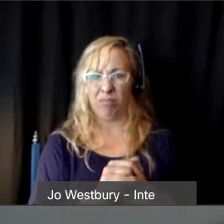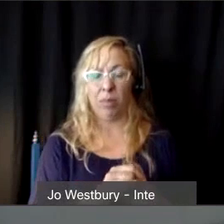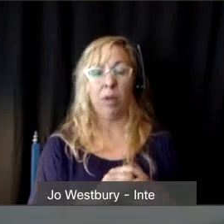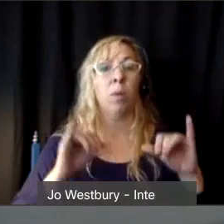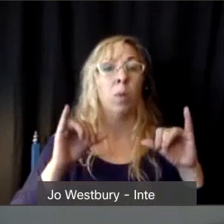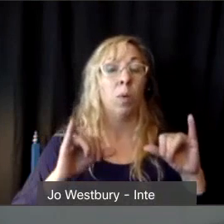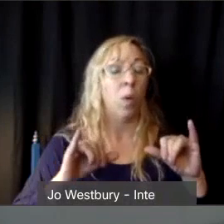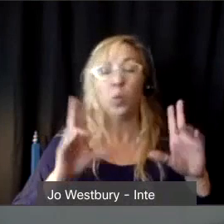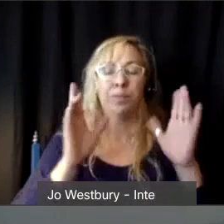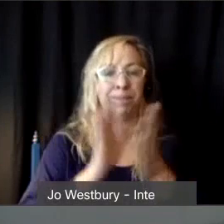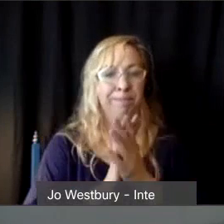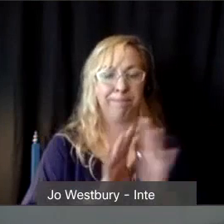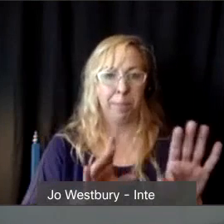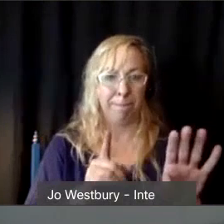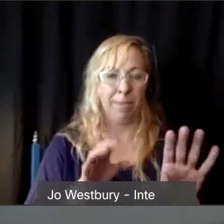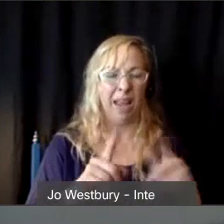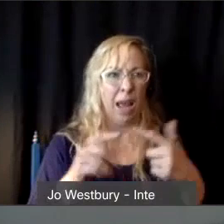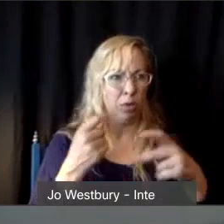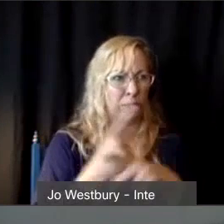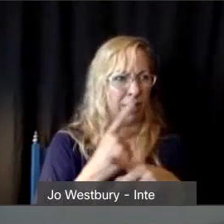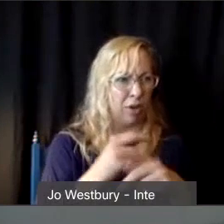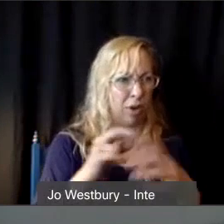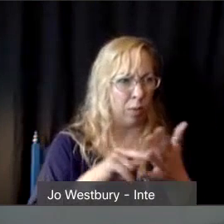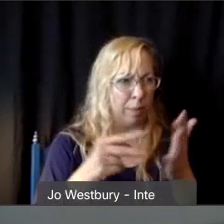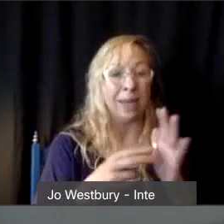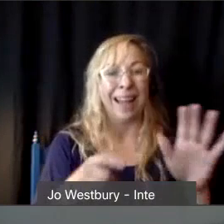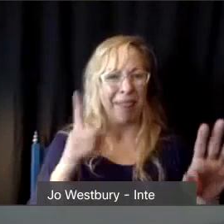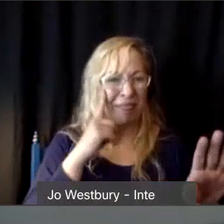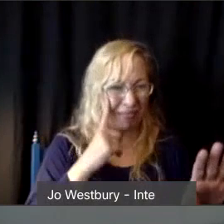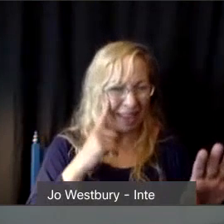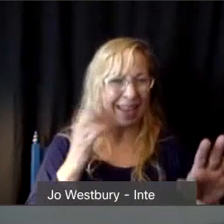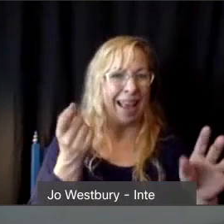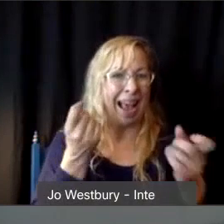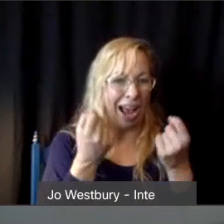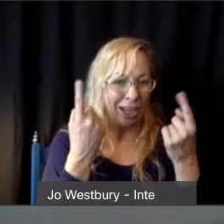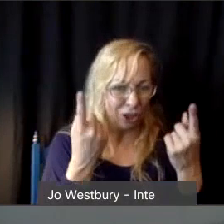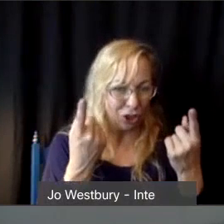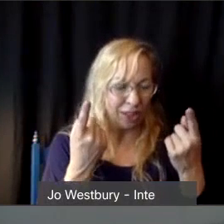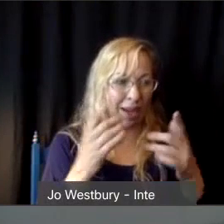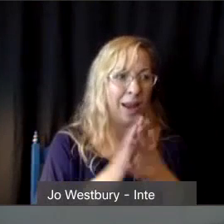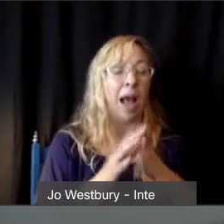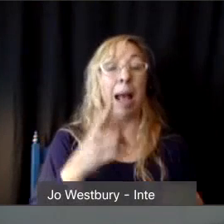Oh, no. I was trying to figure out the question, and I think I understand the question now, which is,